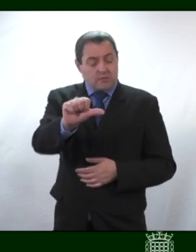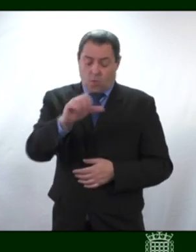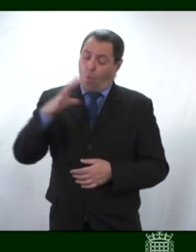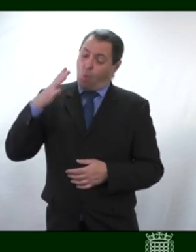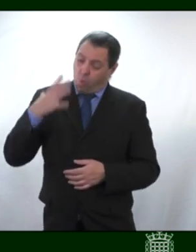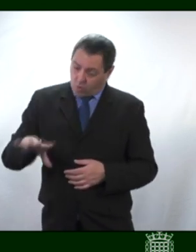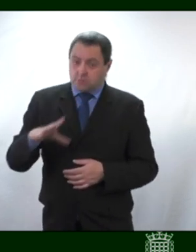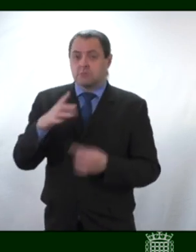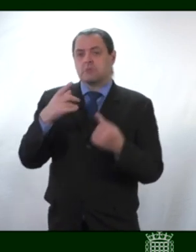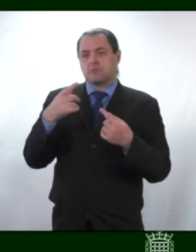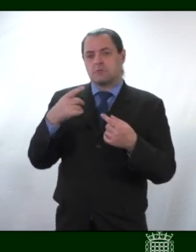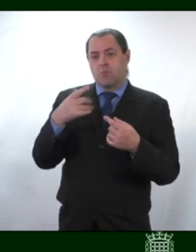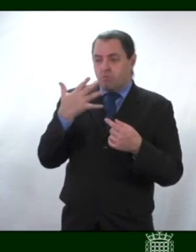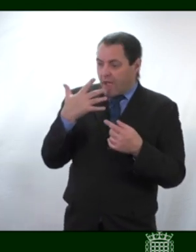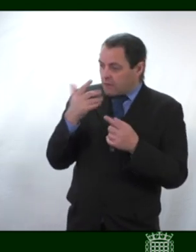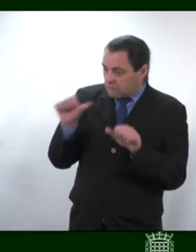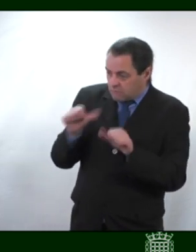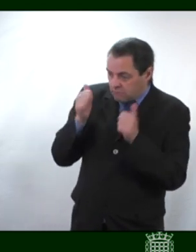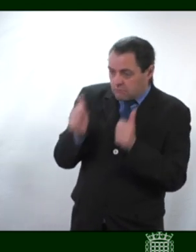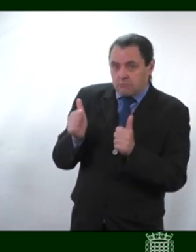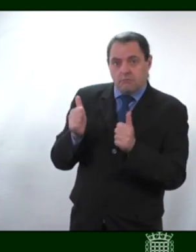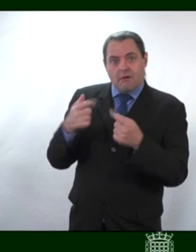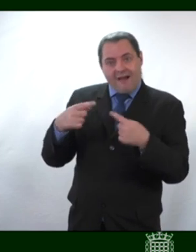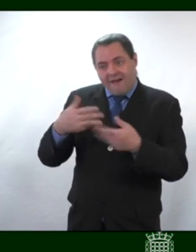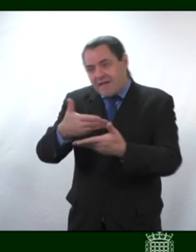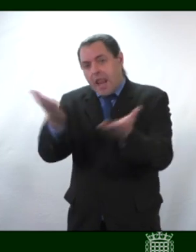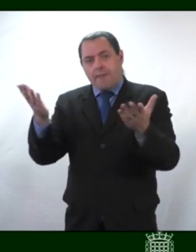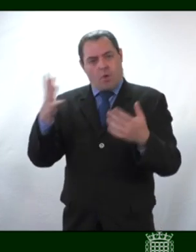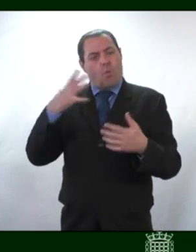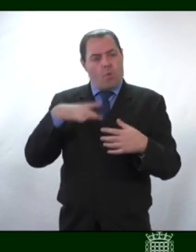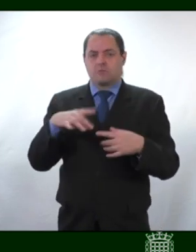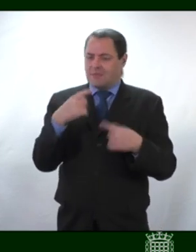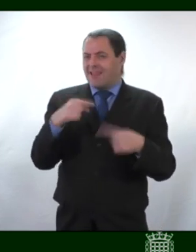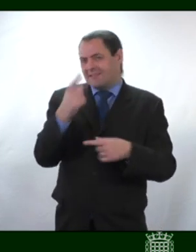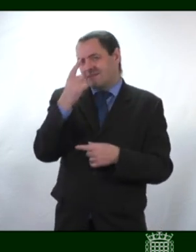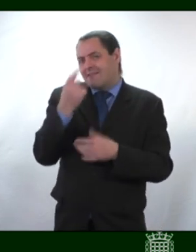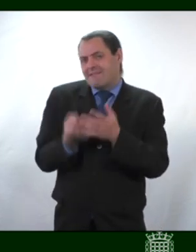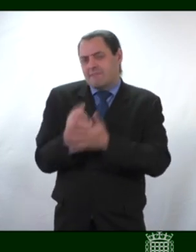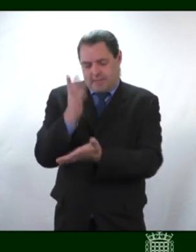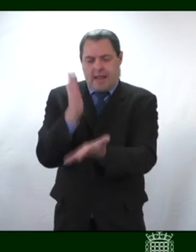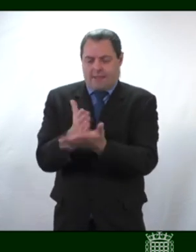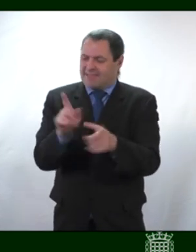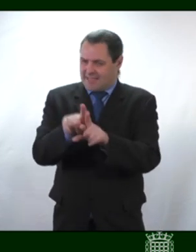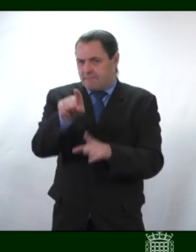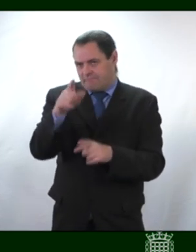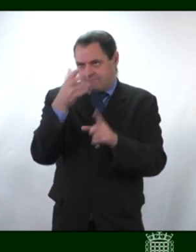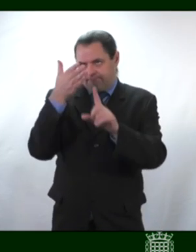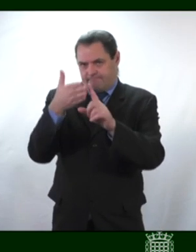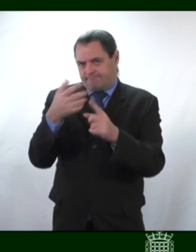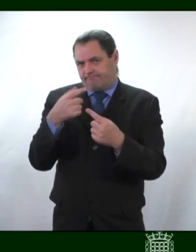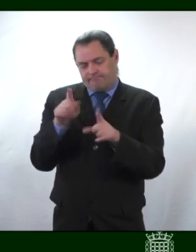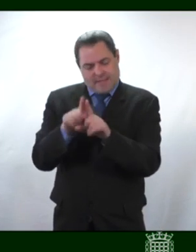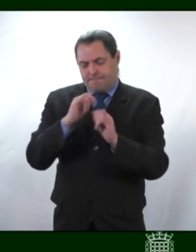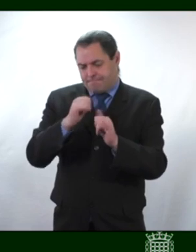more widely available to do exactly the sort of thing that my right honourable friend sets out. Yes. Let's head to